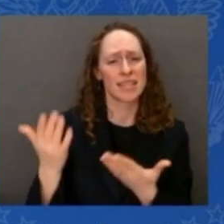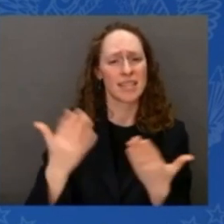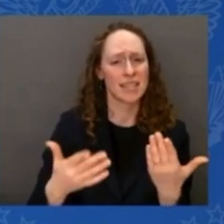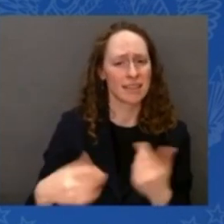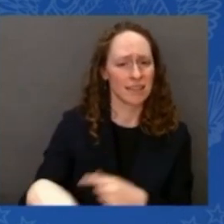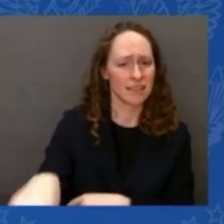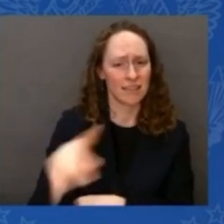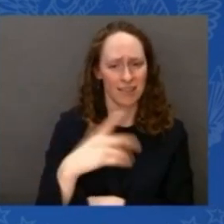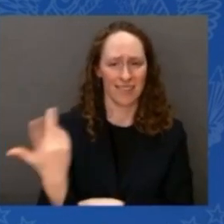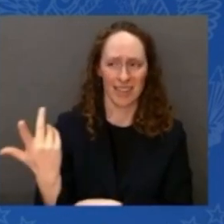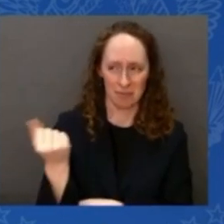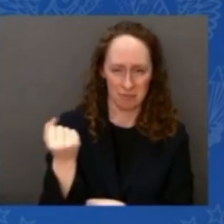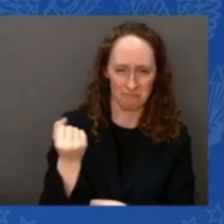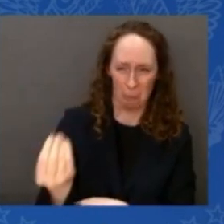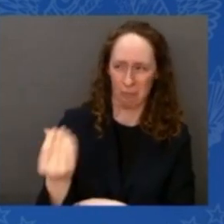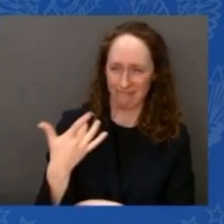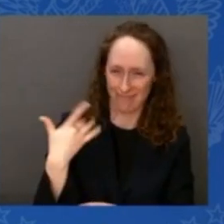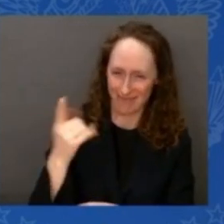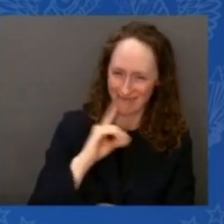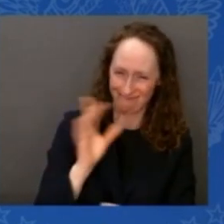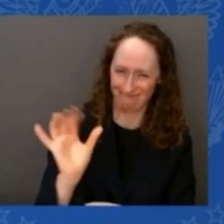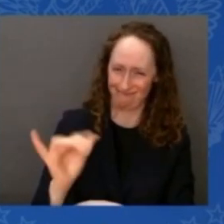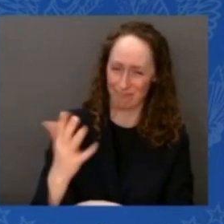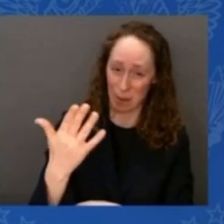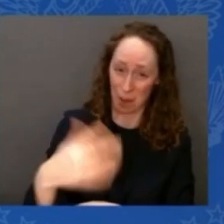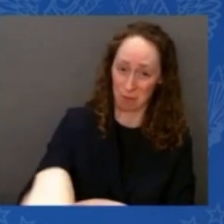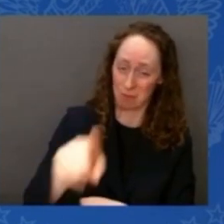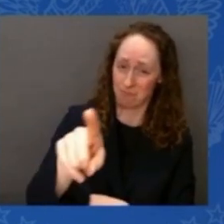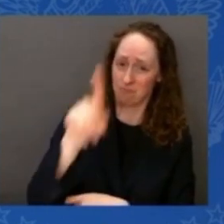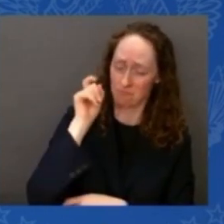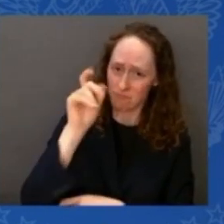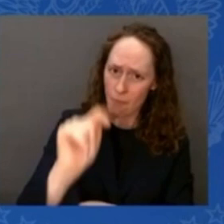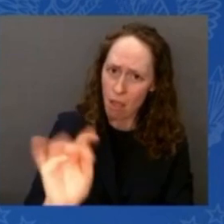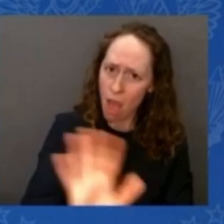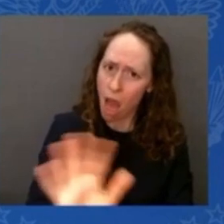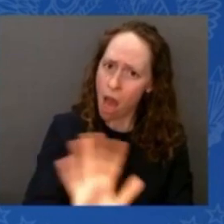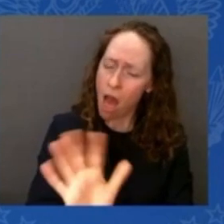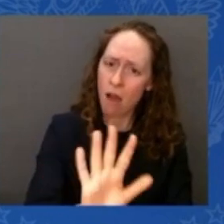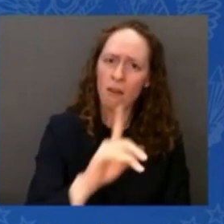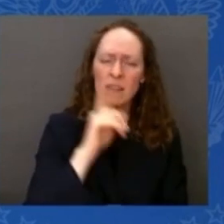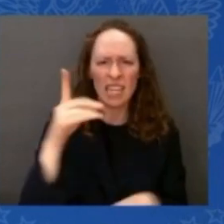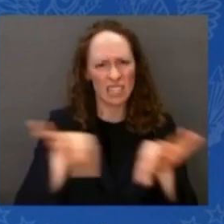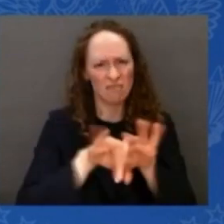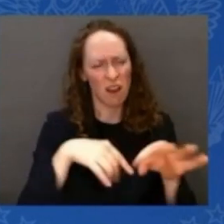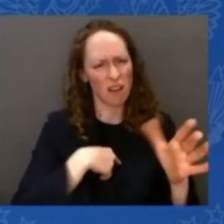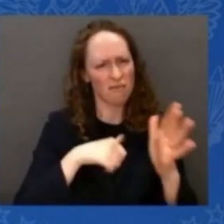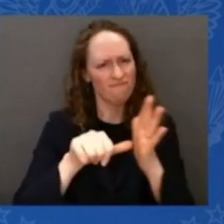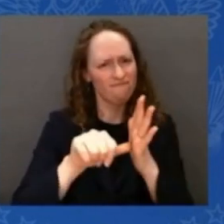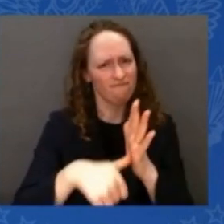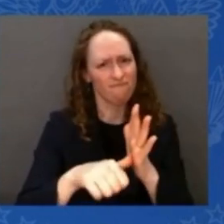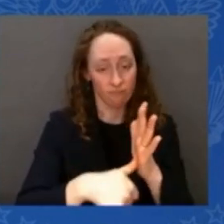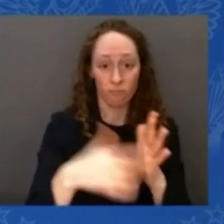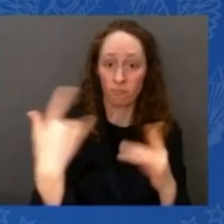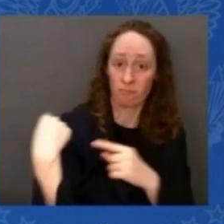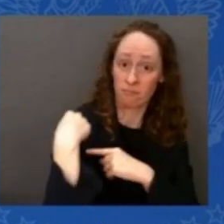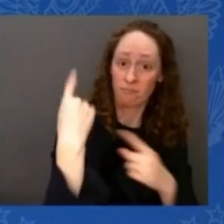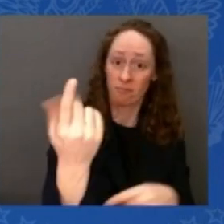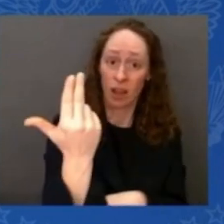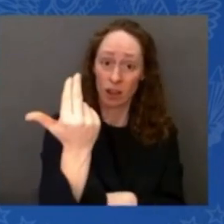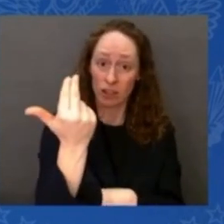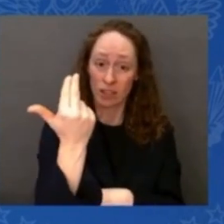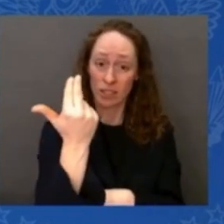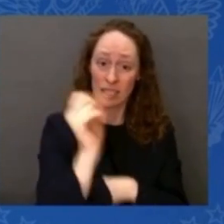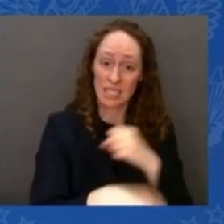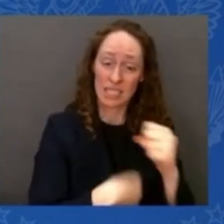13 years, Republicans have continued to nip at the Affordable Care Act. Right,